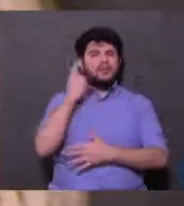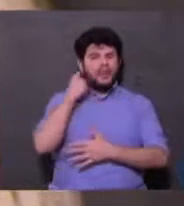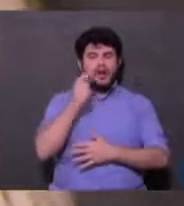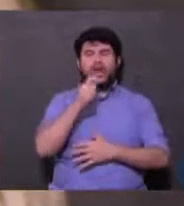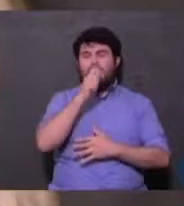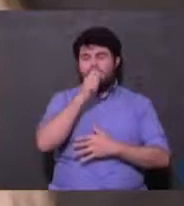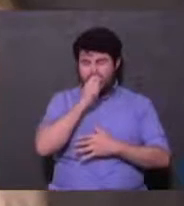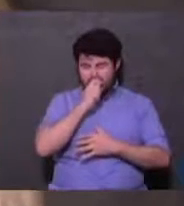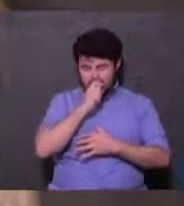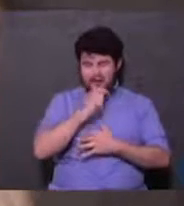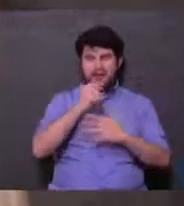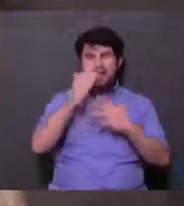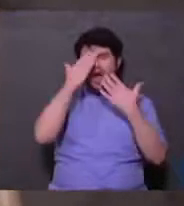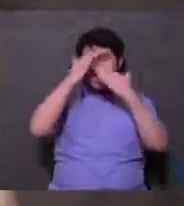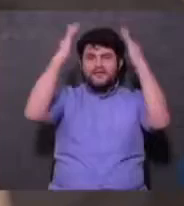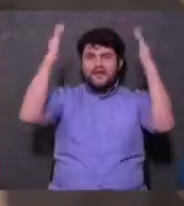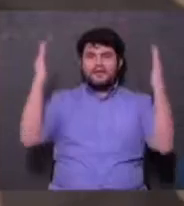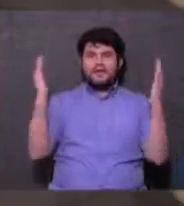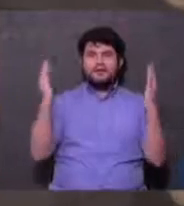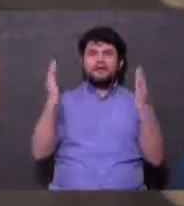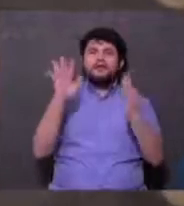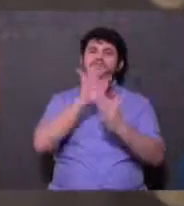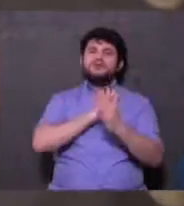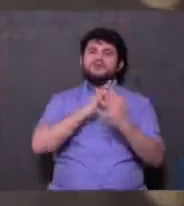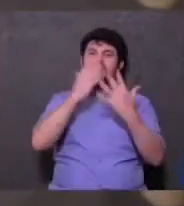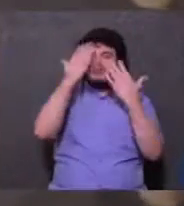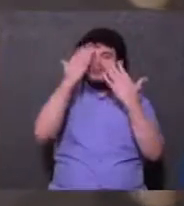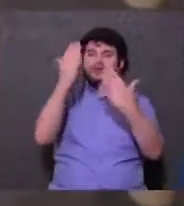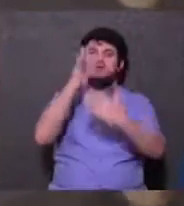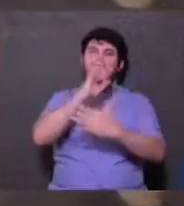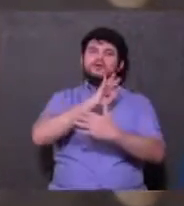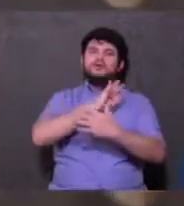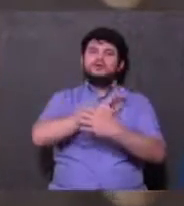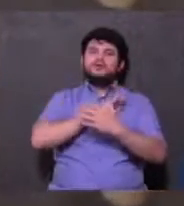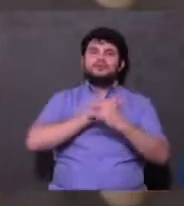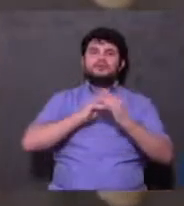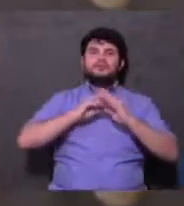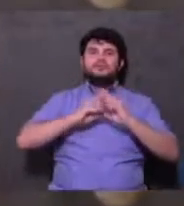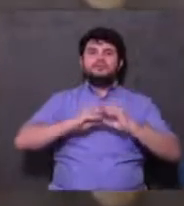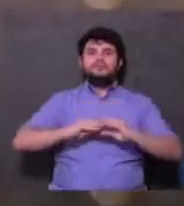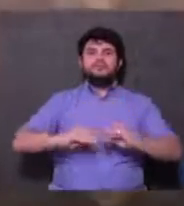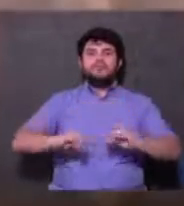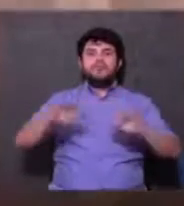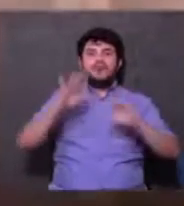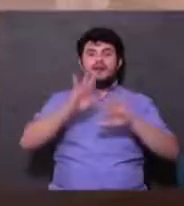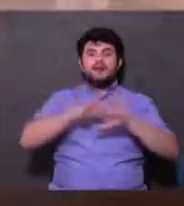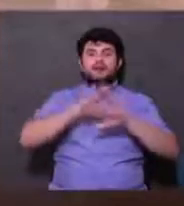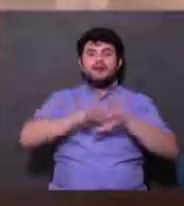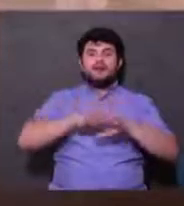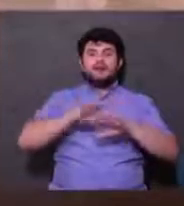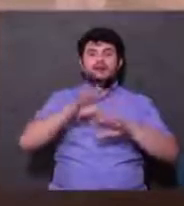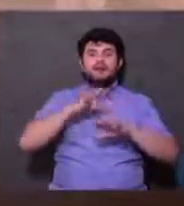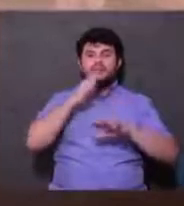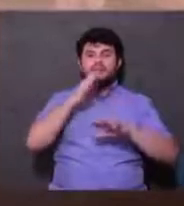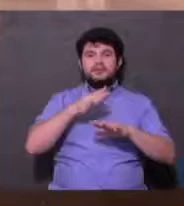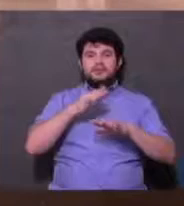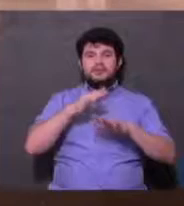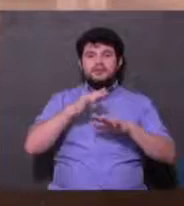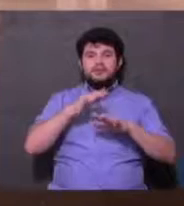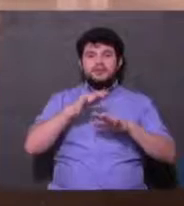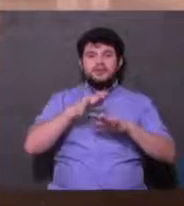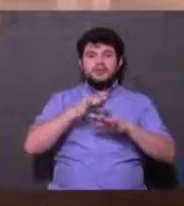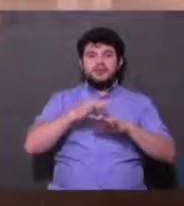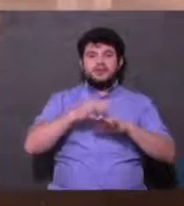Ave Maria, piena di grazia, il Signore è con te. Tu sei benedetta fra le donne e benedetto il frutto.